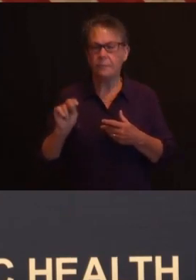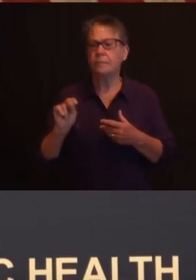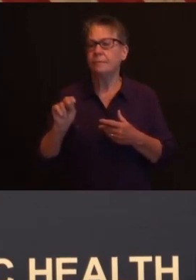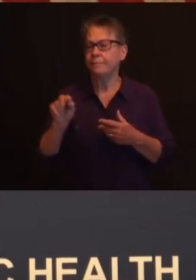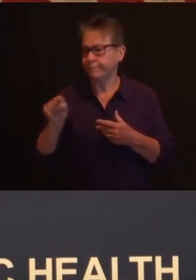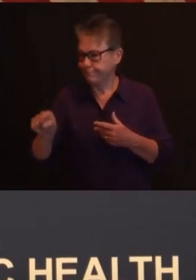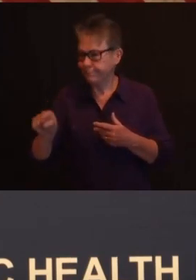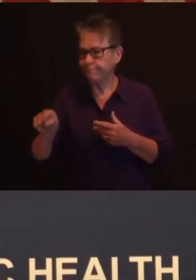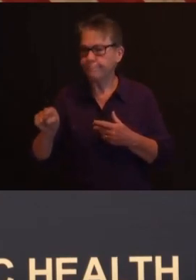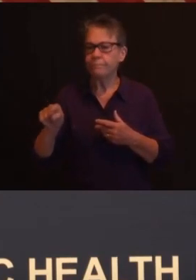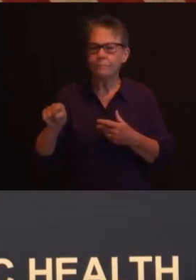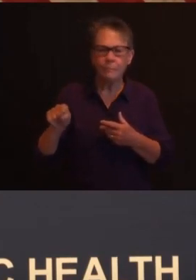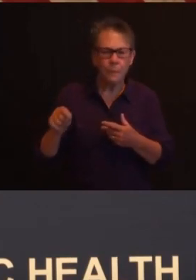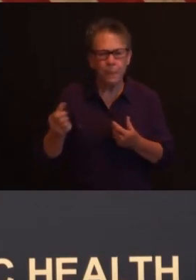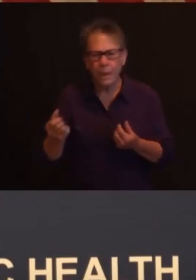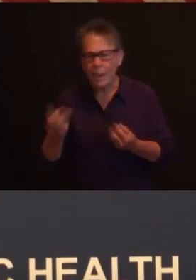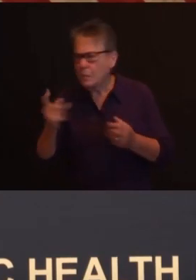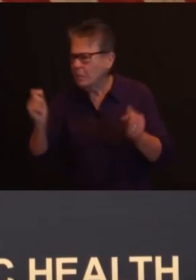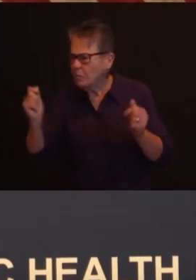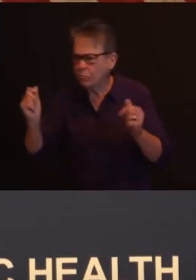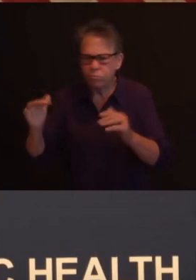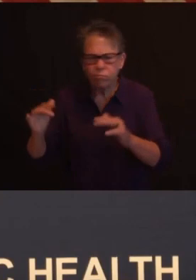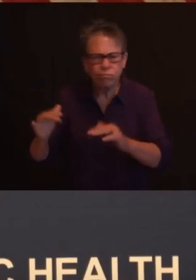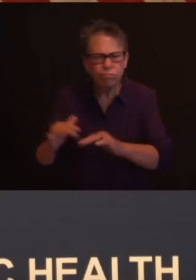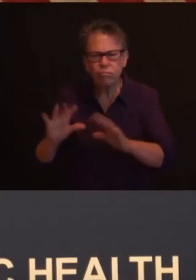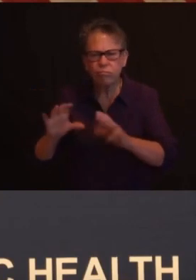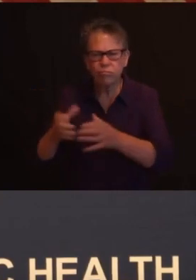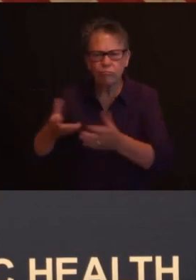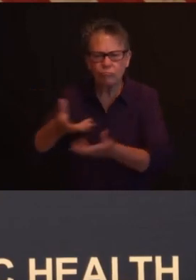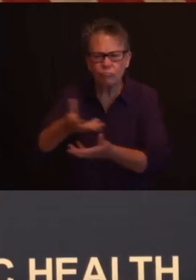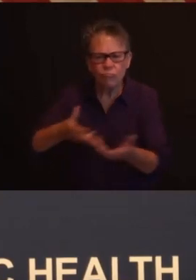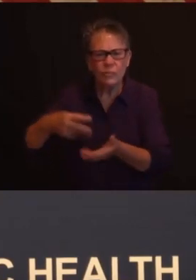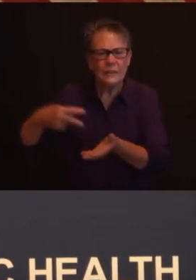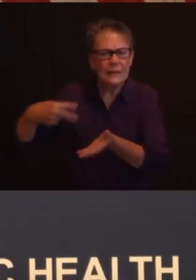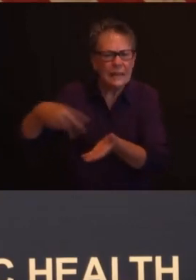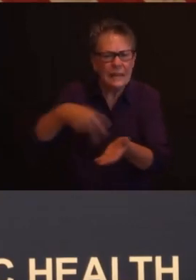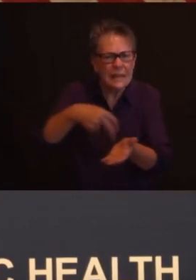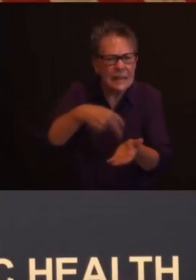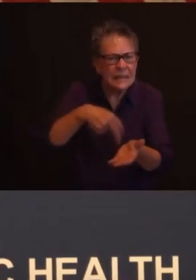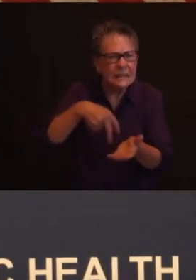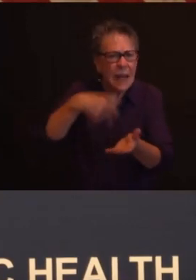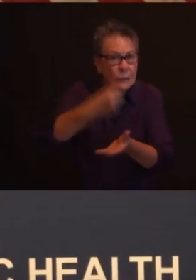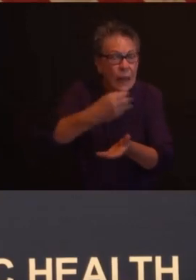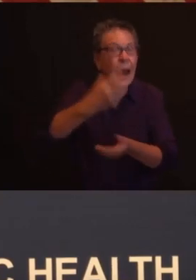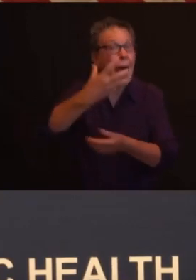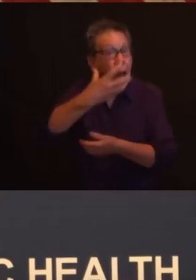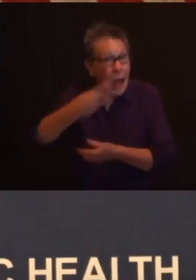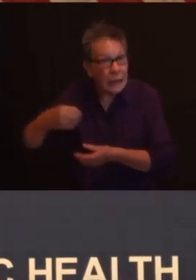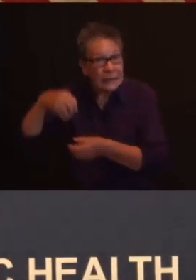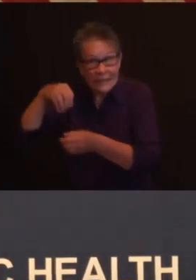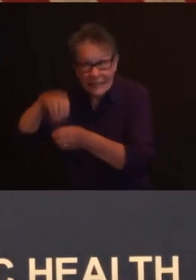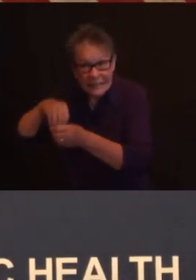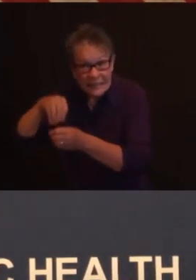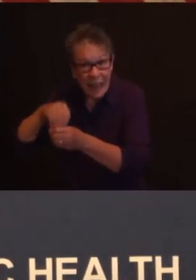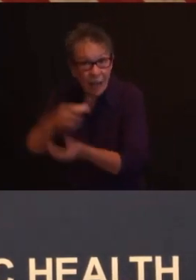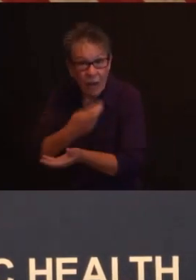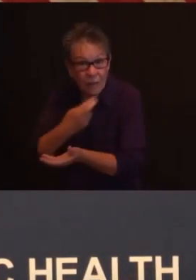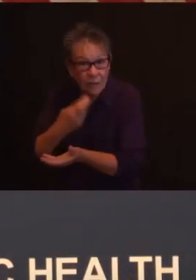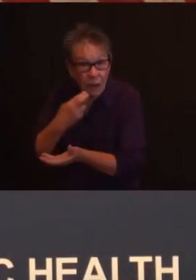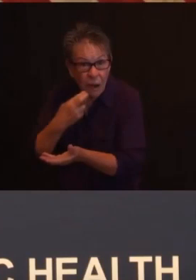also dancing and congregating inside, which, as we know, indoor dining is not yet reopened. And